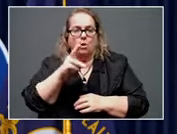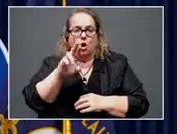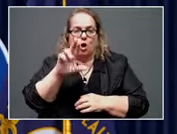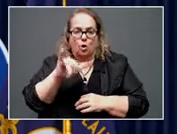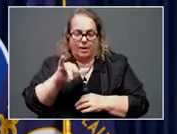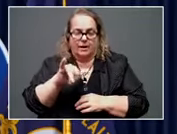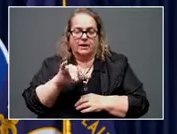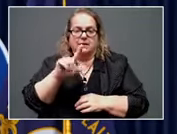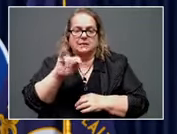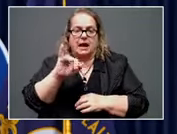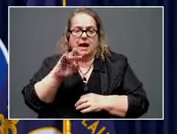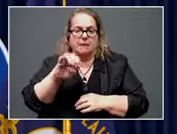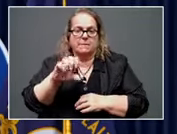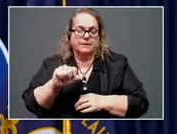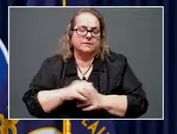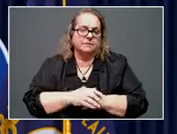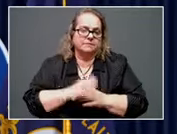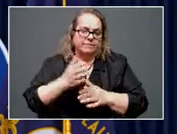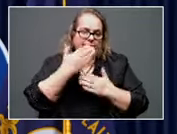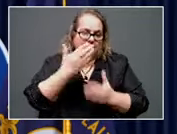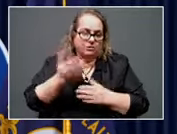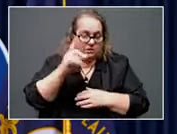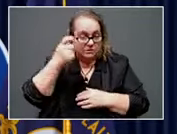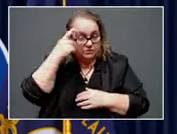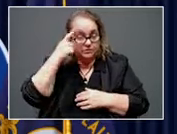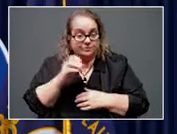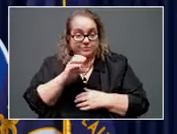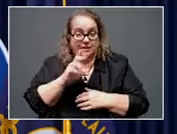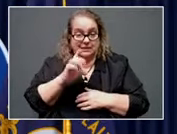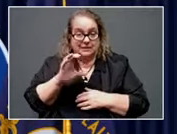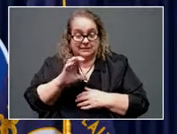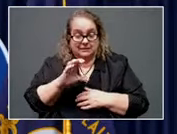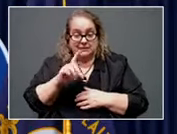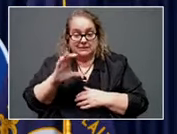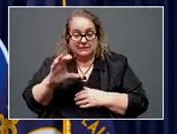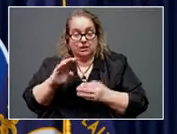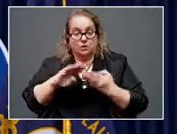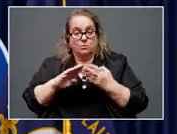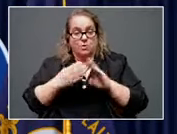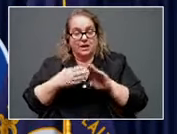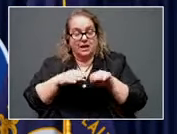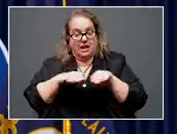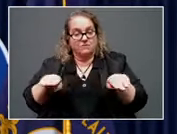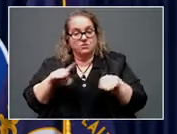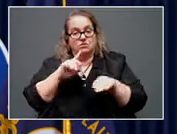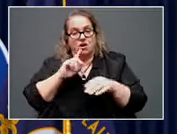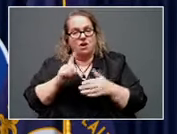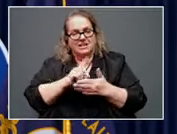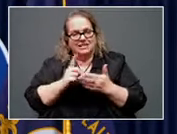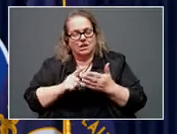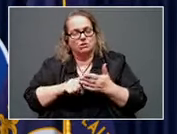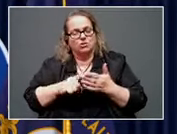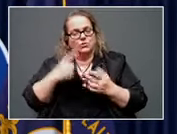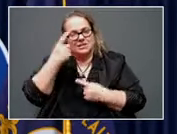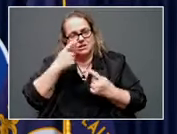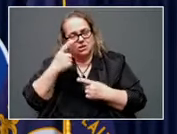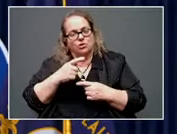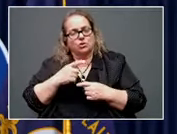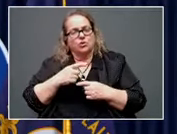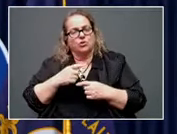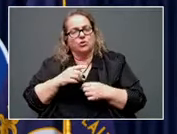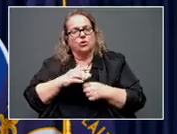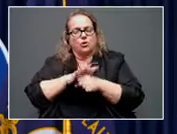Thank you, Governor. The CDC's community levels are designed on to consider the strain on the healthcare system.